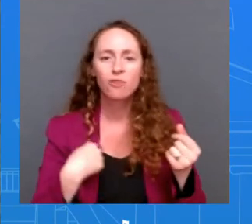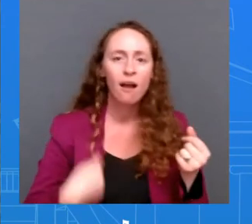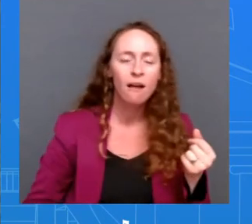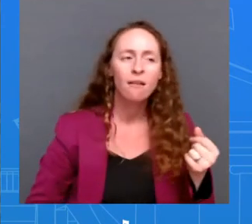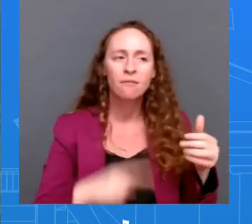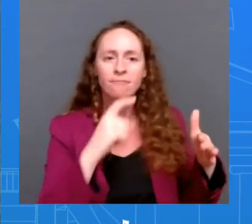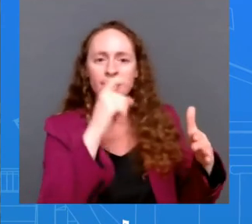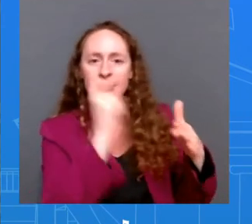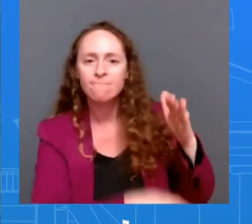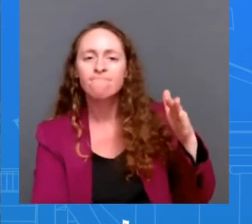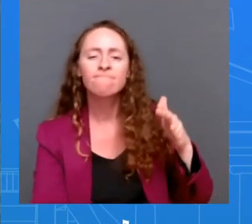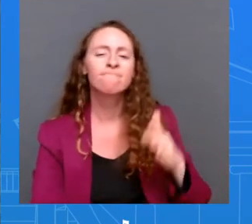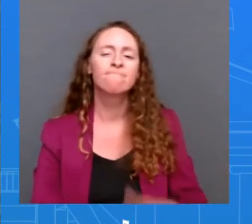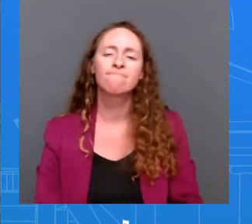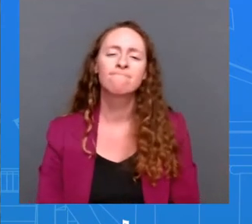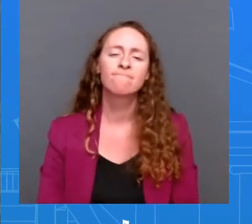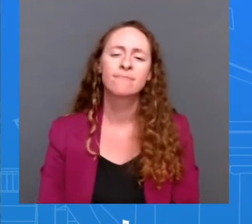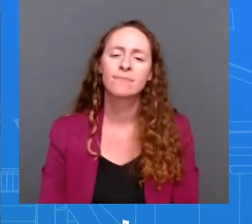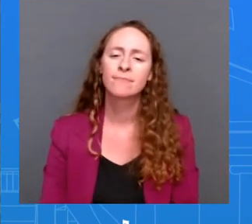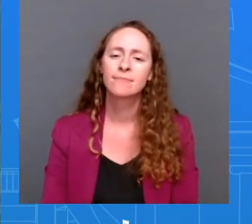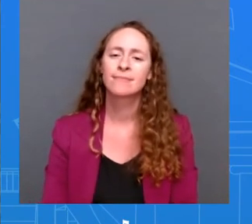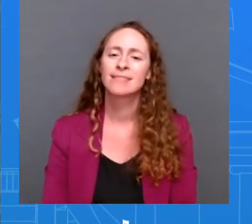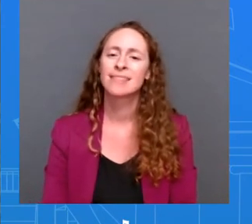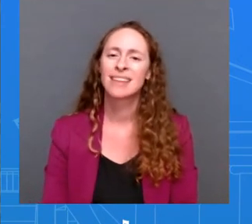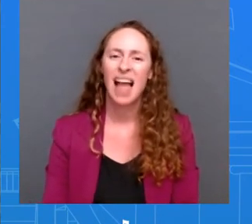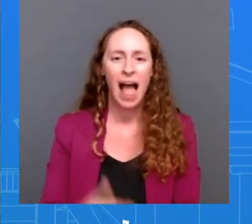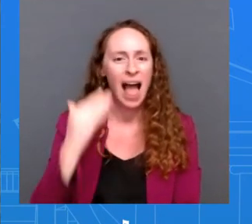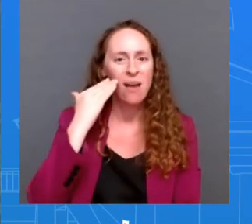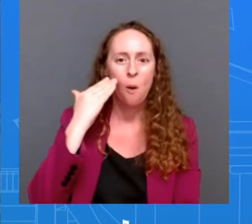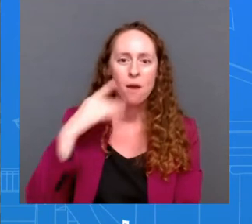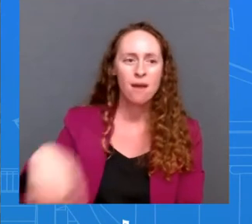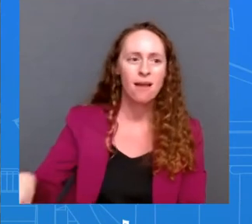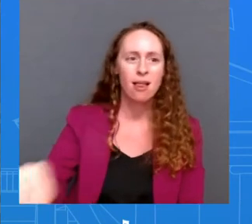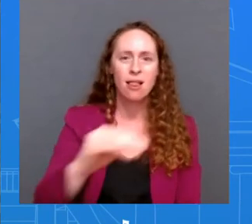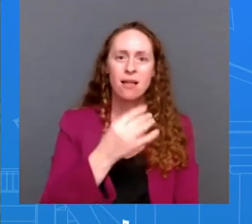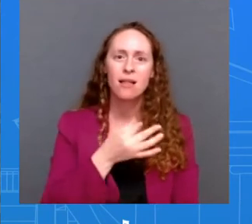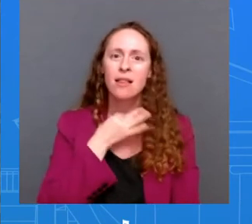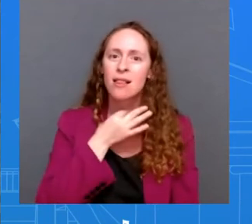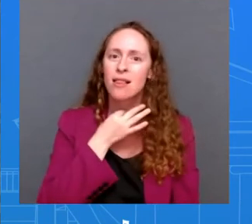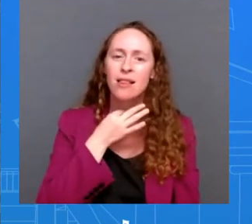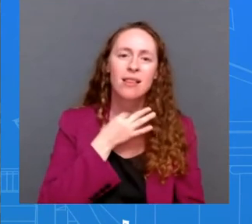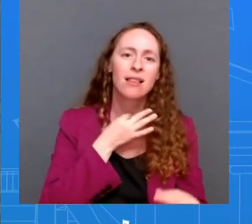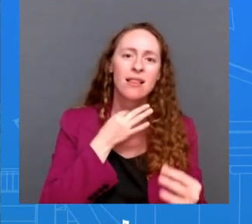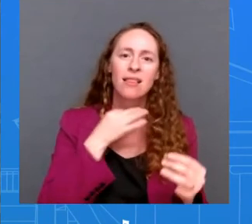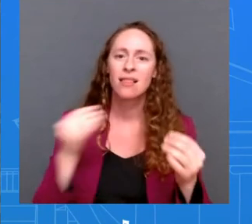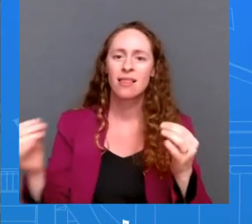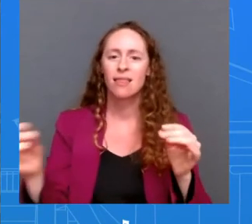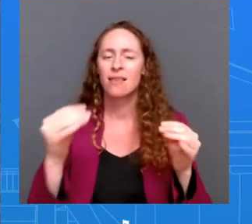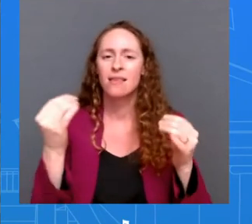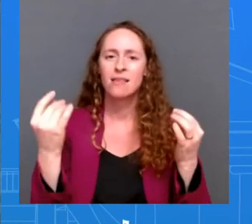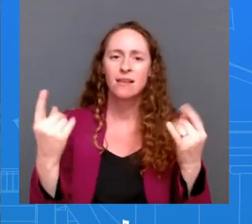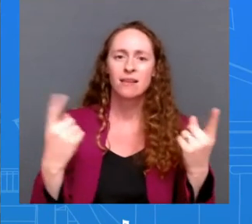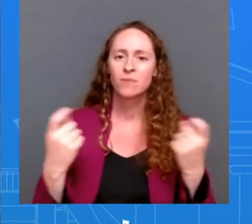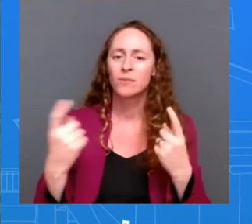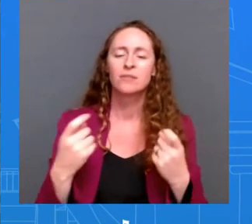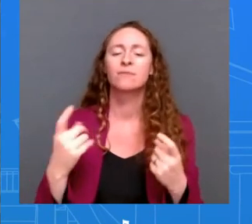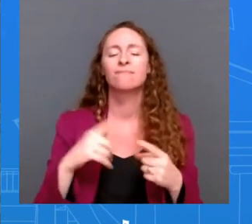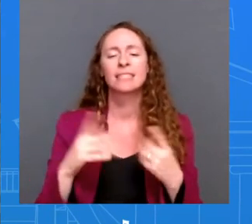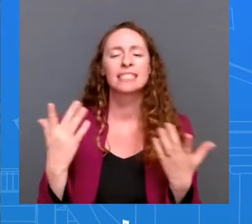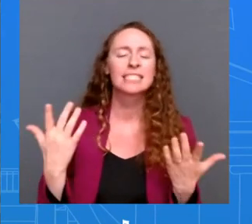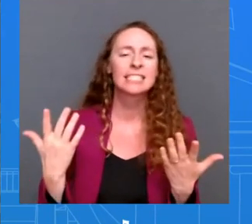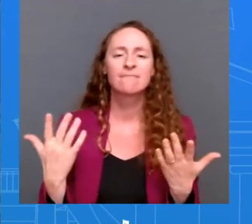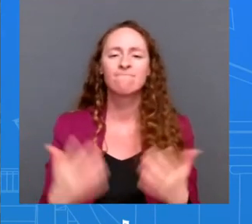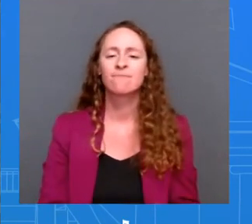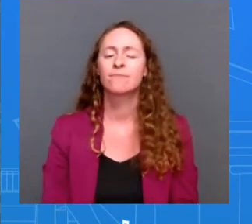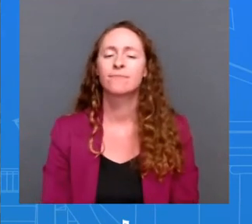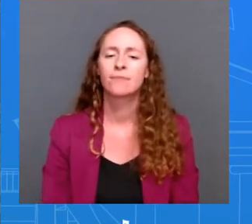been out there. The president is taking this decision very seriously, and once he makes his decision, we will share that with